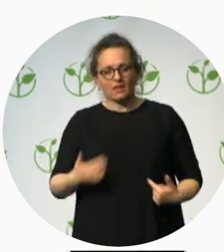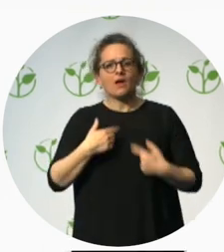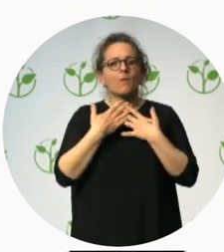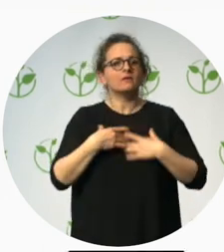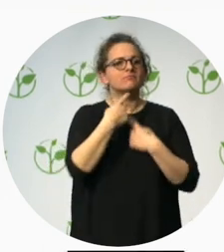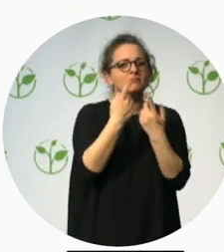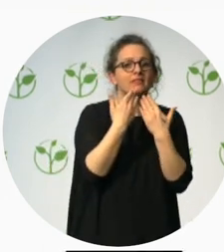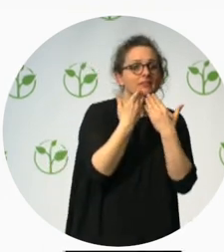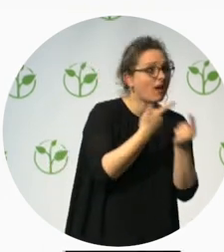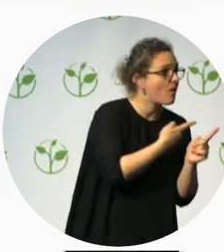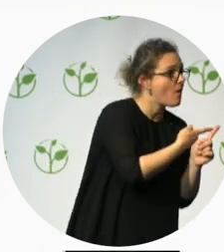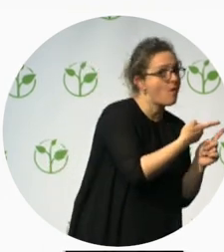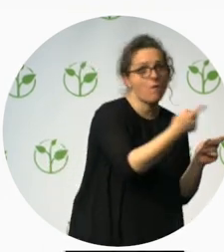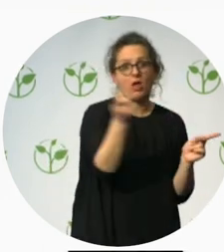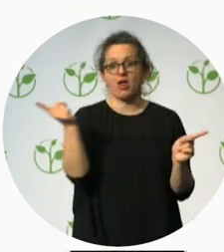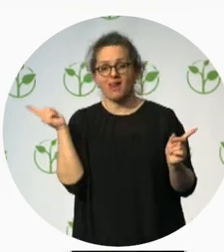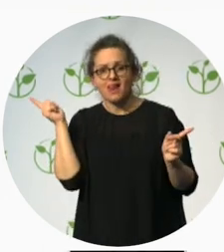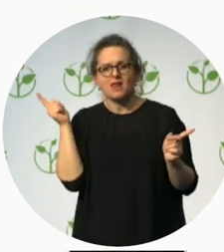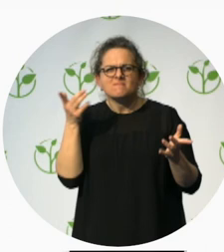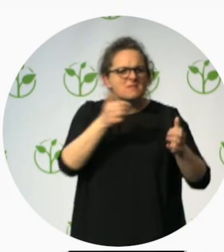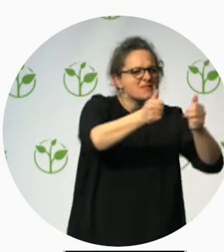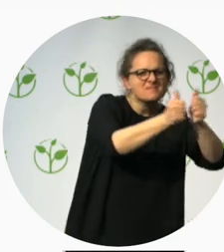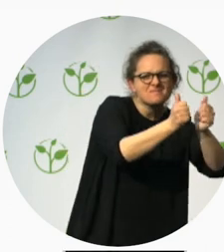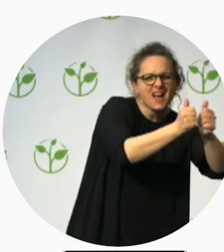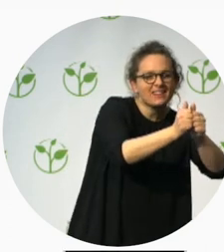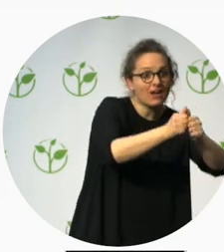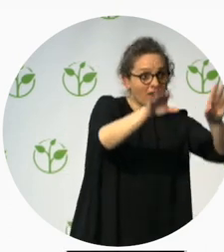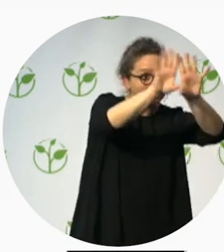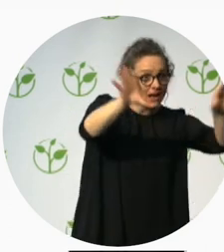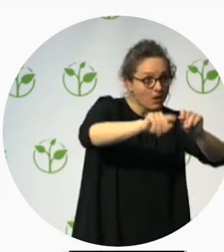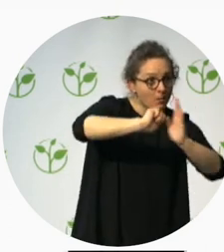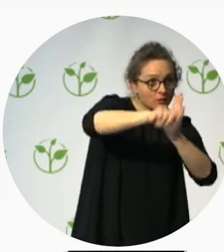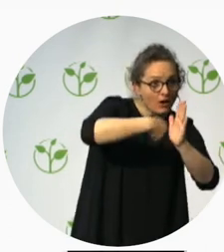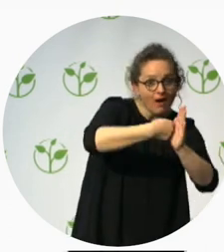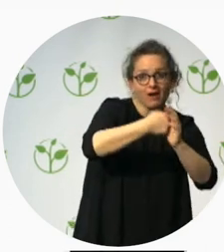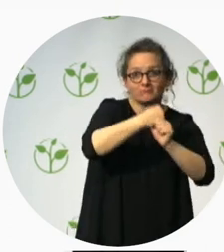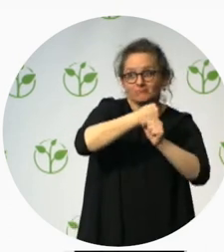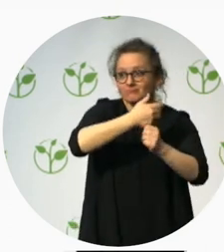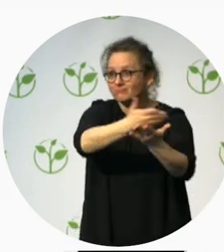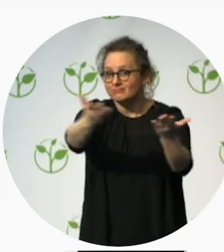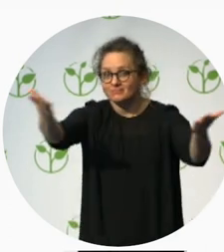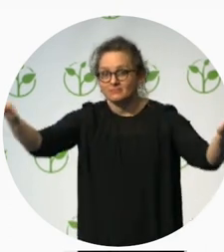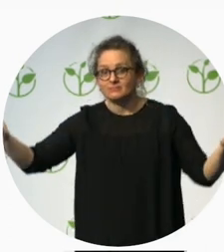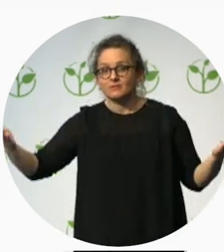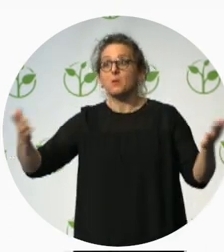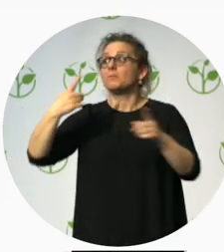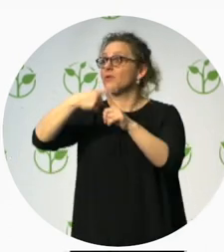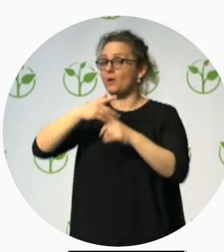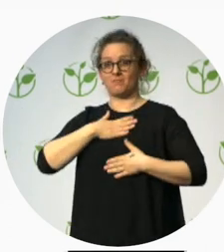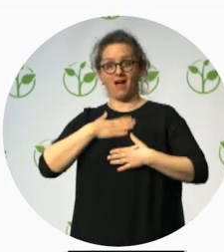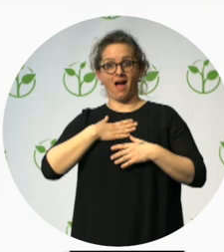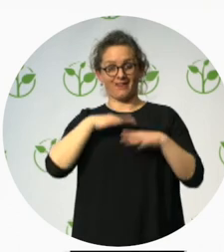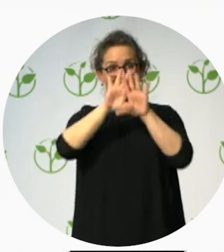Network and the Zero Project team led by Michael Fembeck, who sits here in